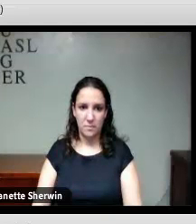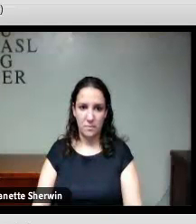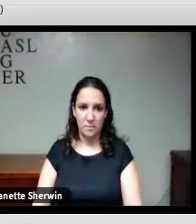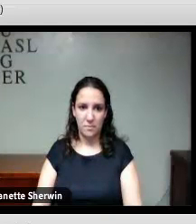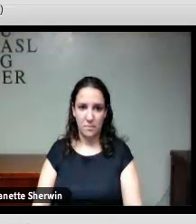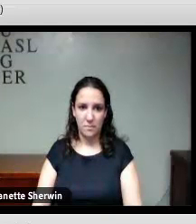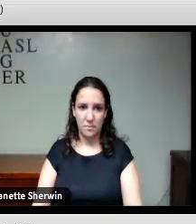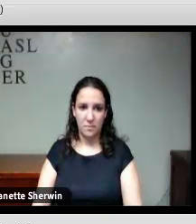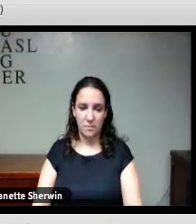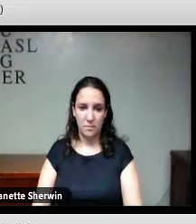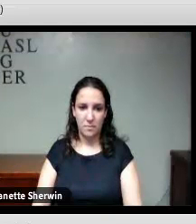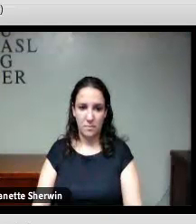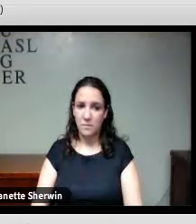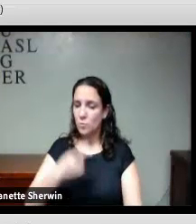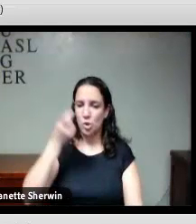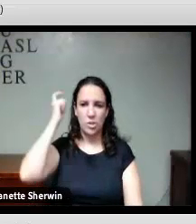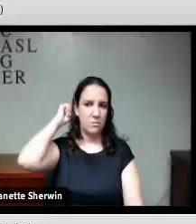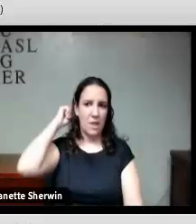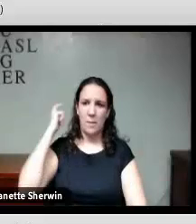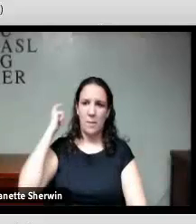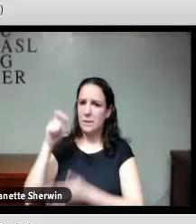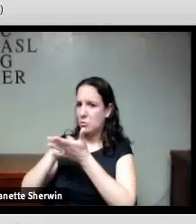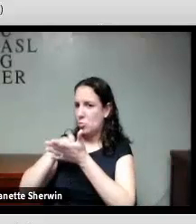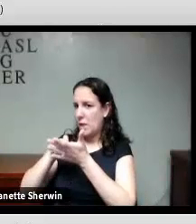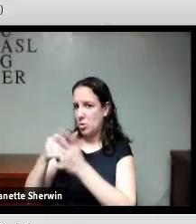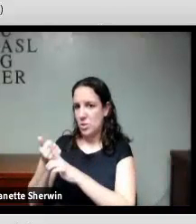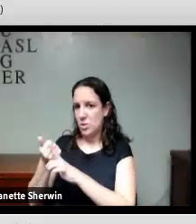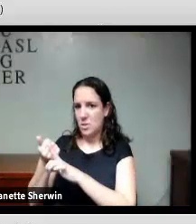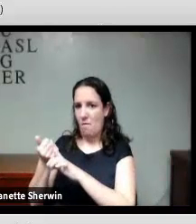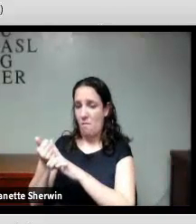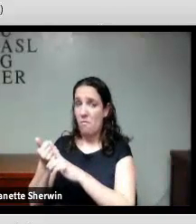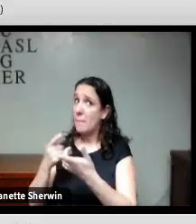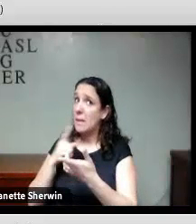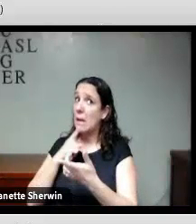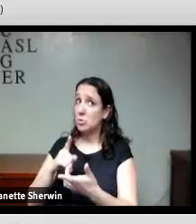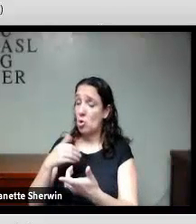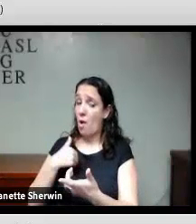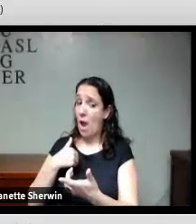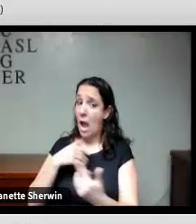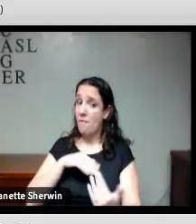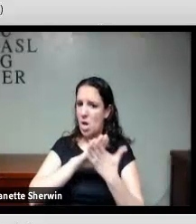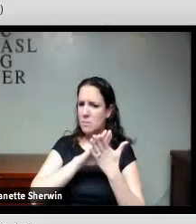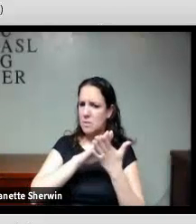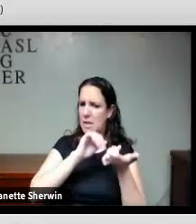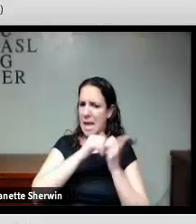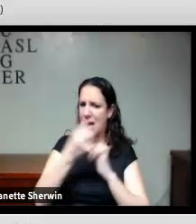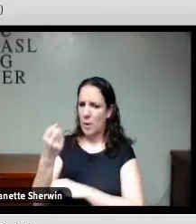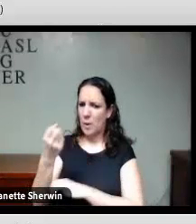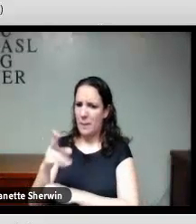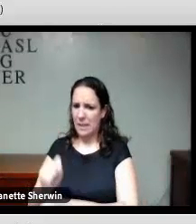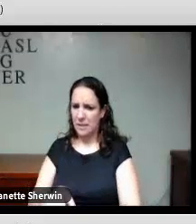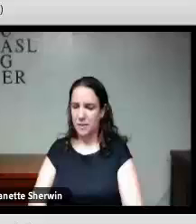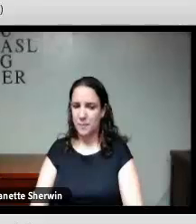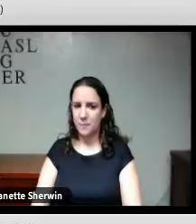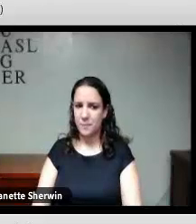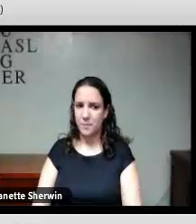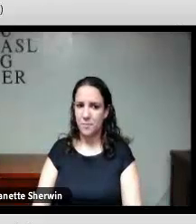Just think about that. Jot yourself a note. I know that I might have an obstacle doing this. How am I going to overcome that?